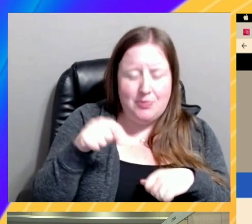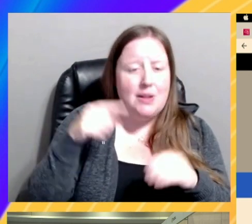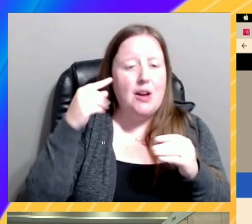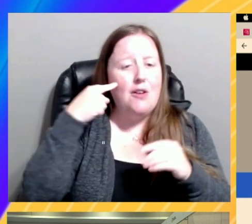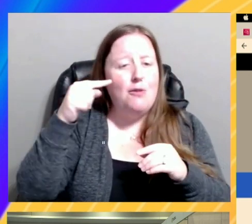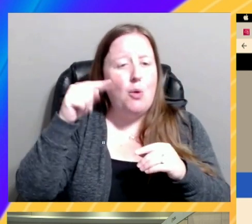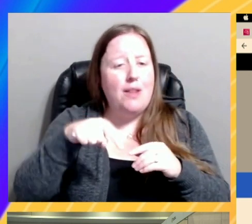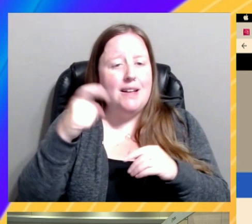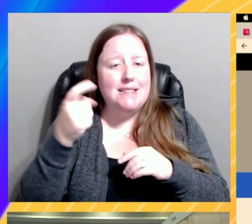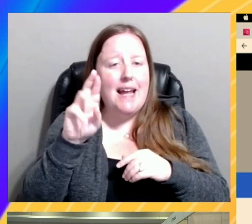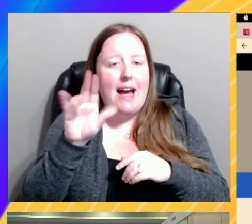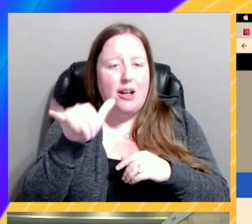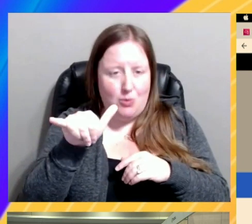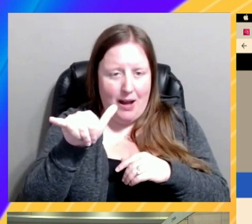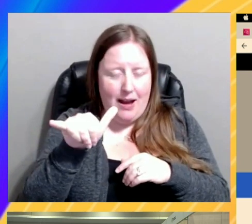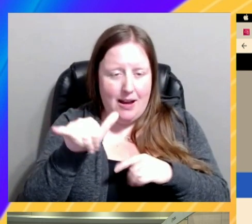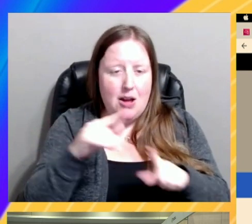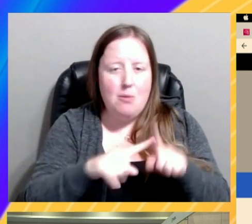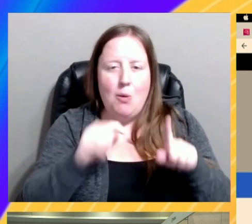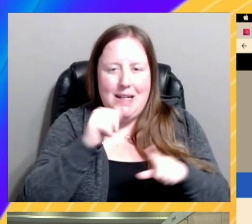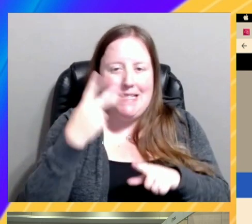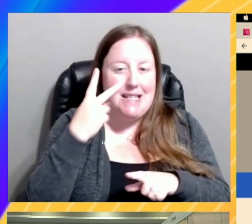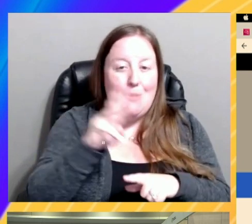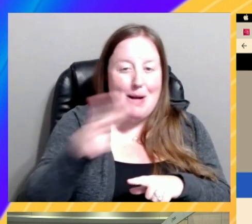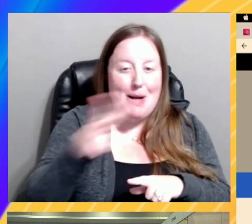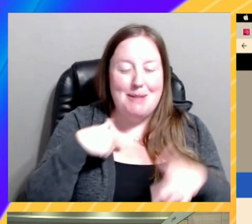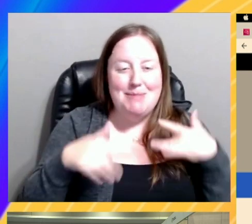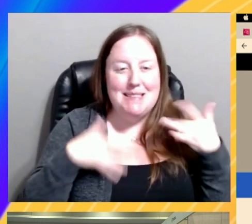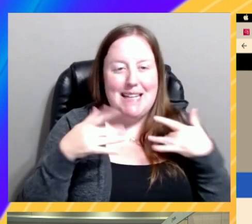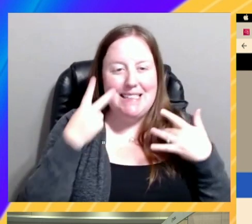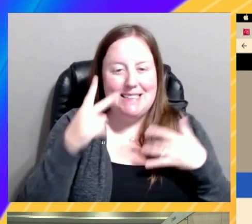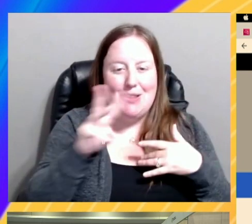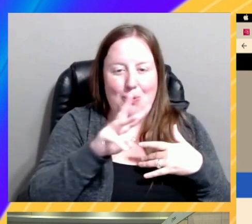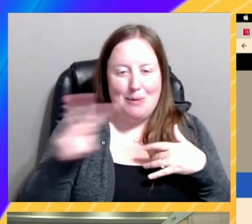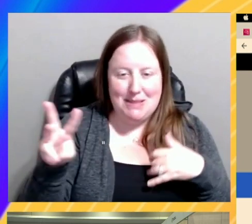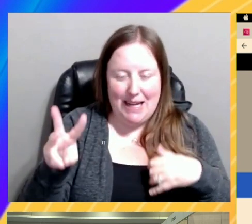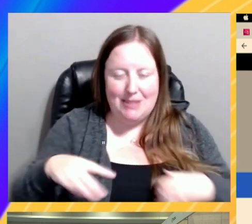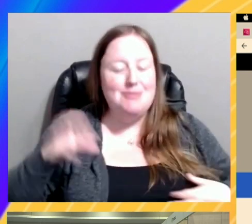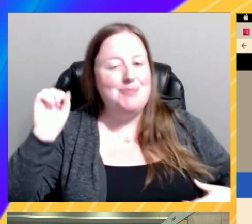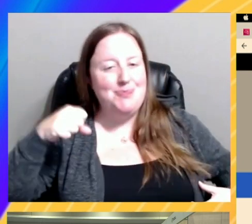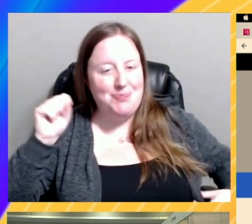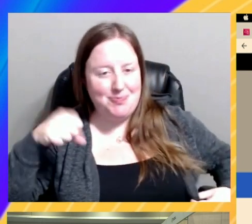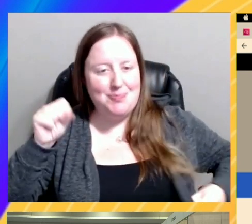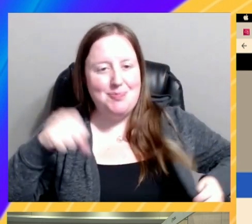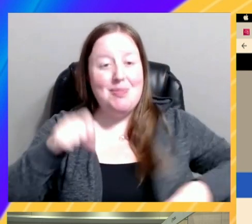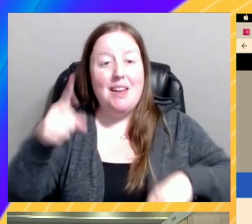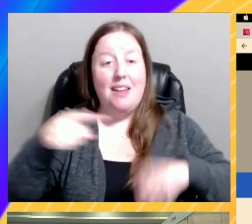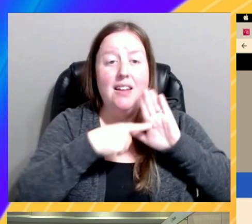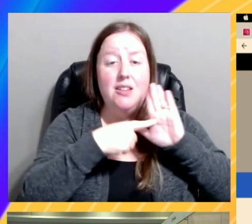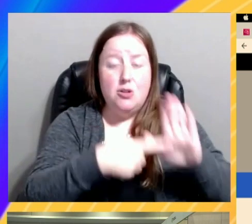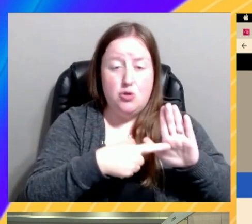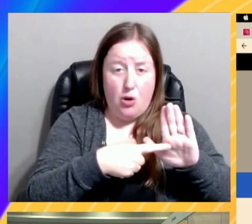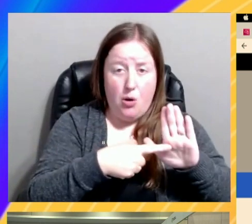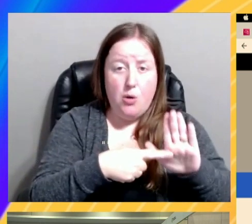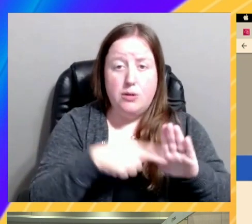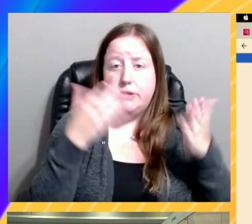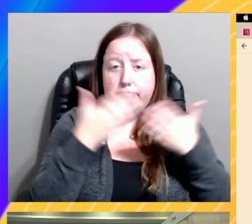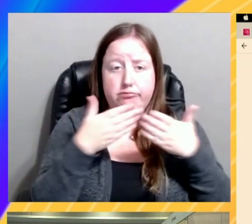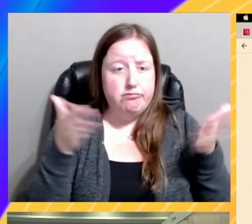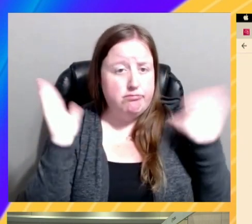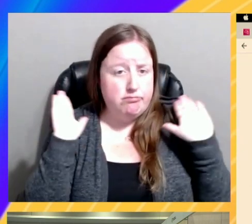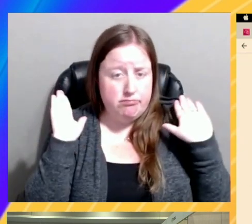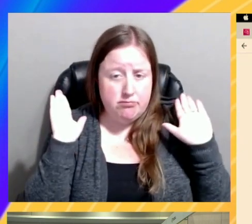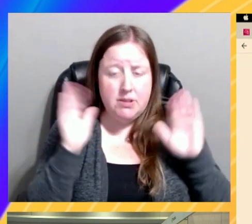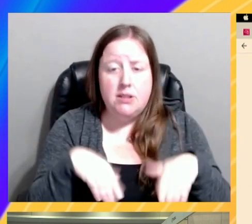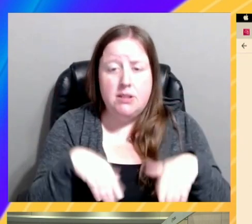but we didn't see the website. So I'm excited to see the website. Yeah, this just shows you an overview that, it's basically to adopt the pet. So you